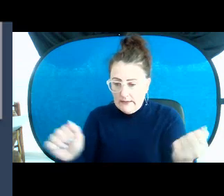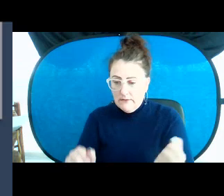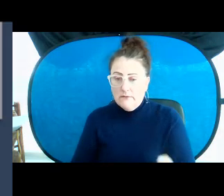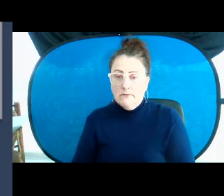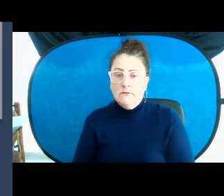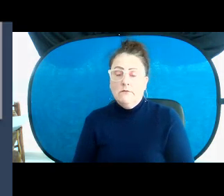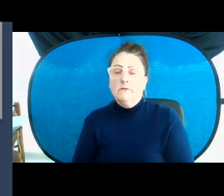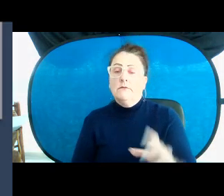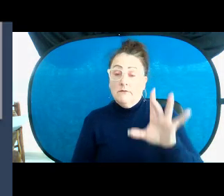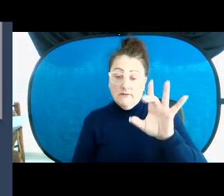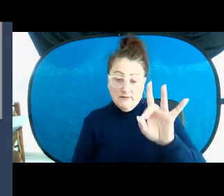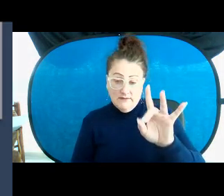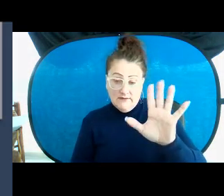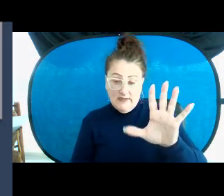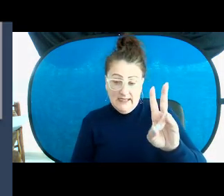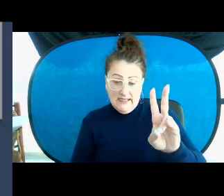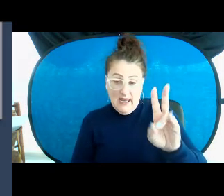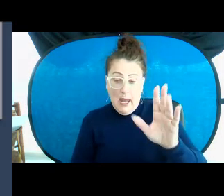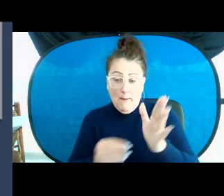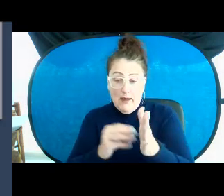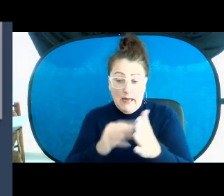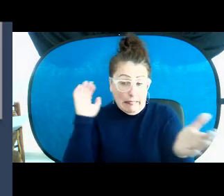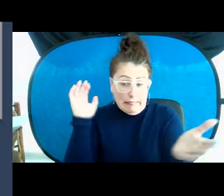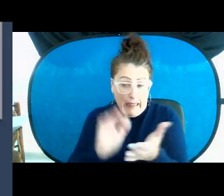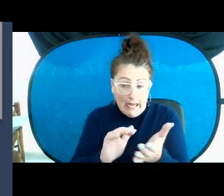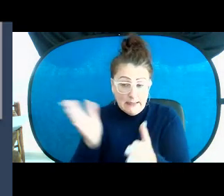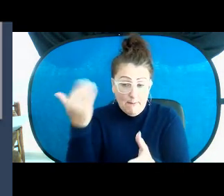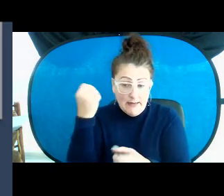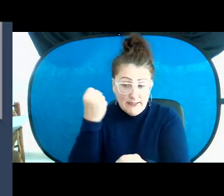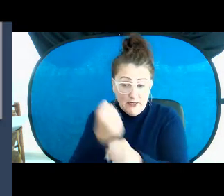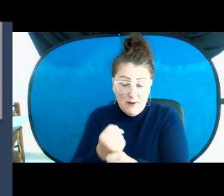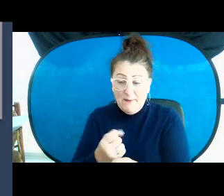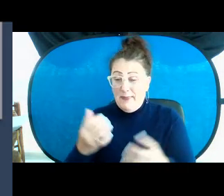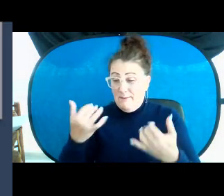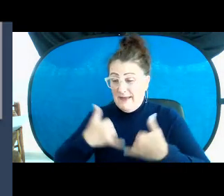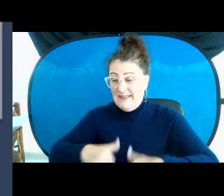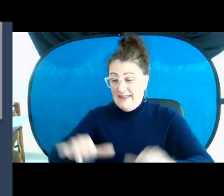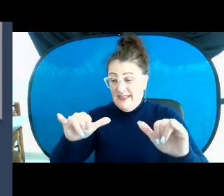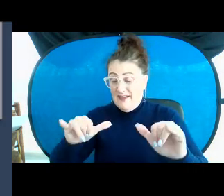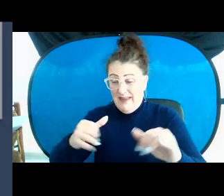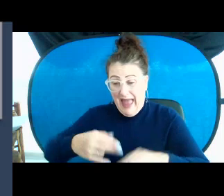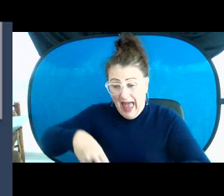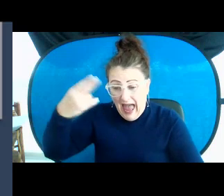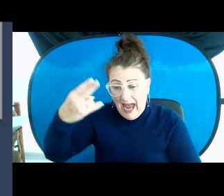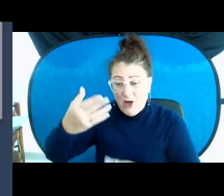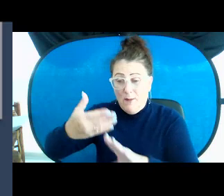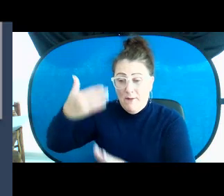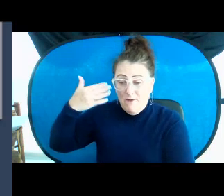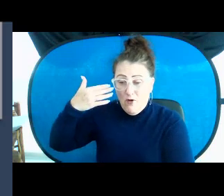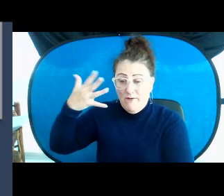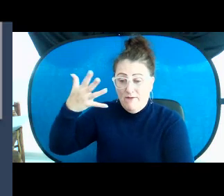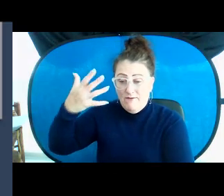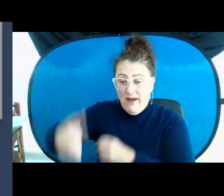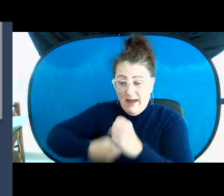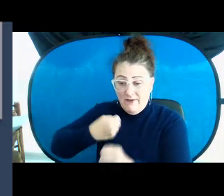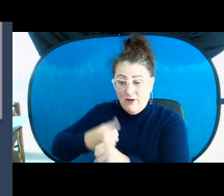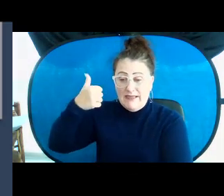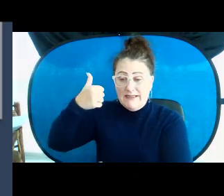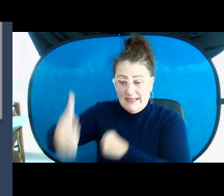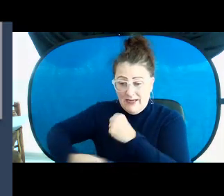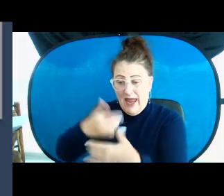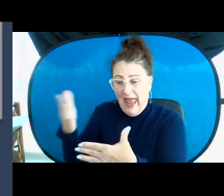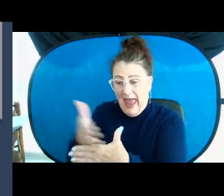$857 million is a little lower than the past couple years, but still trending higher than our previous 5 or 10-year averages. Weather,